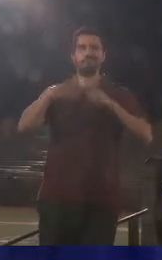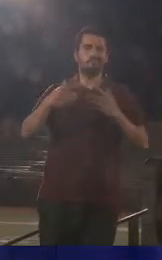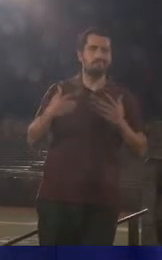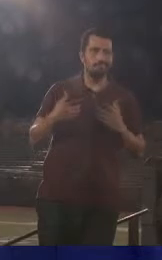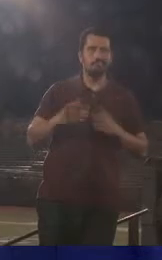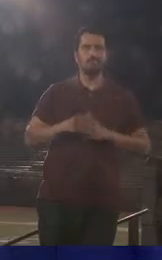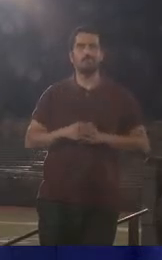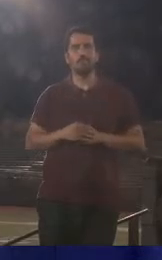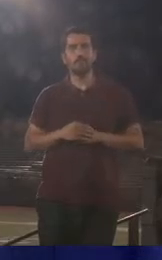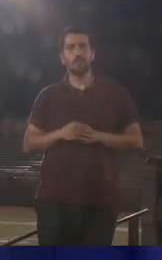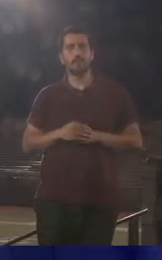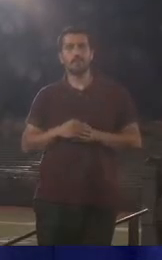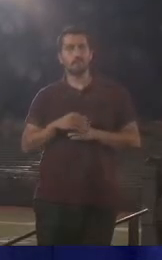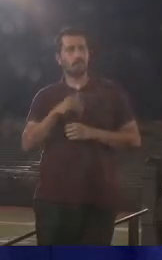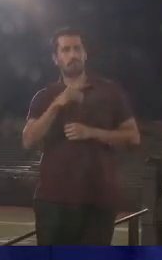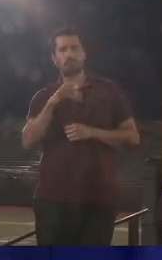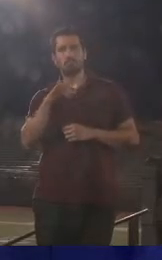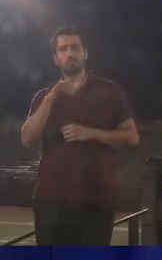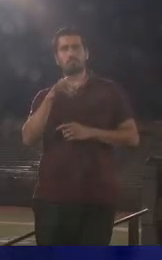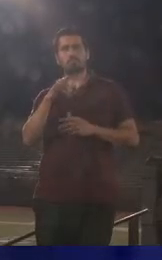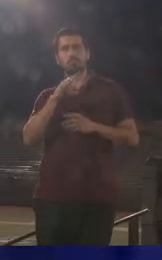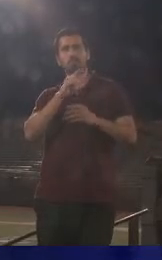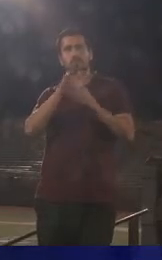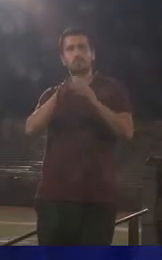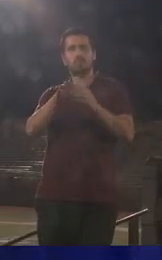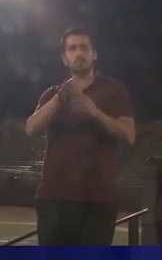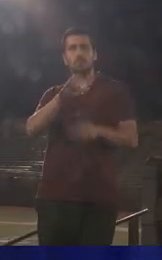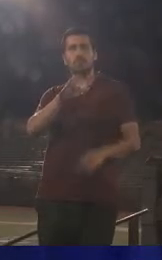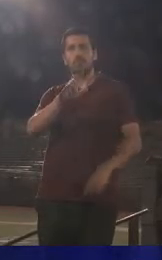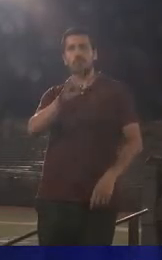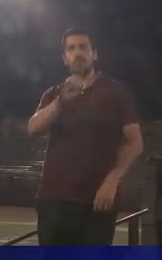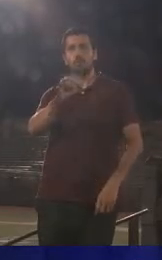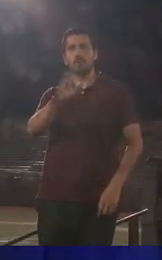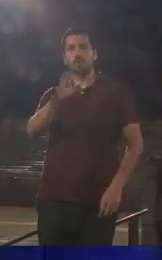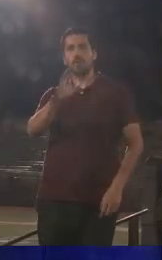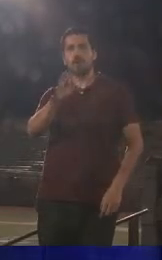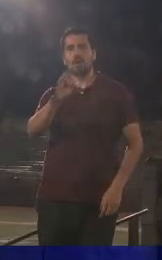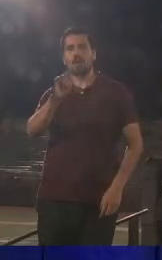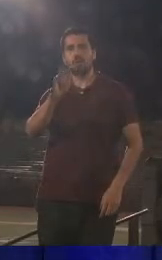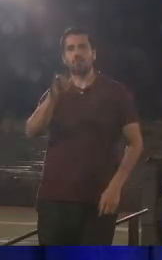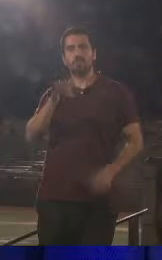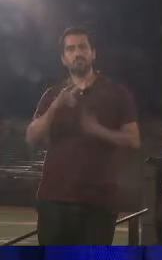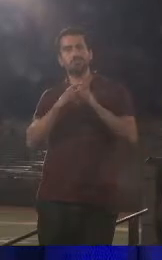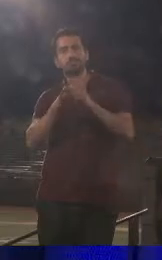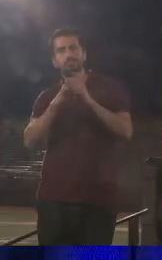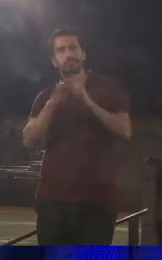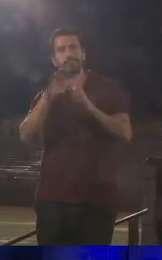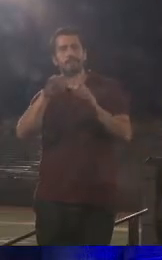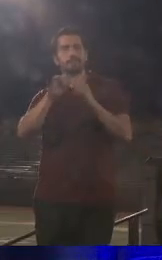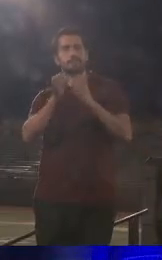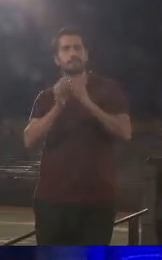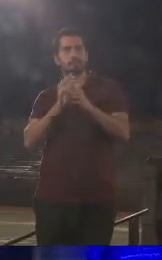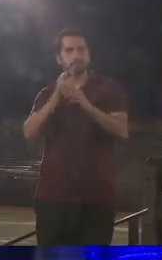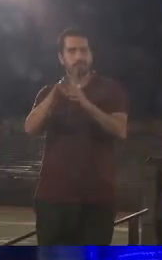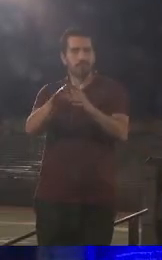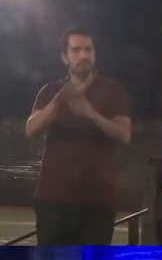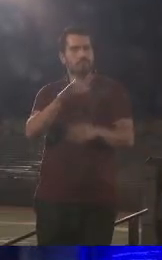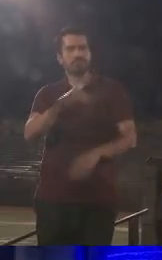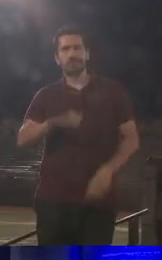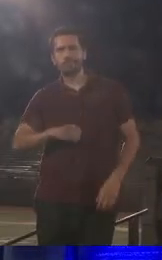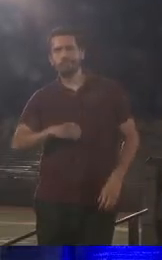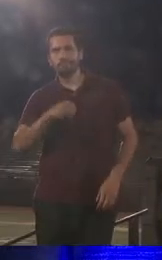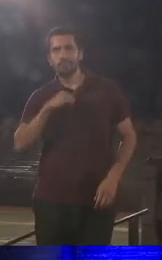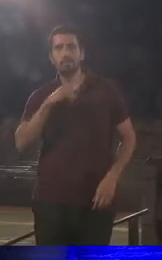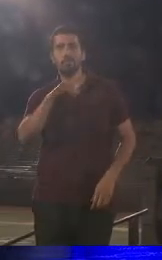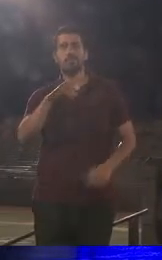Additionally, Jesus was a member of the cross-country team throughout his high school career. Jesus prides himself for starting